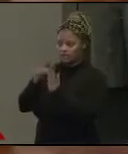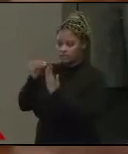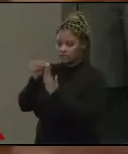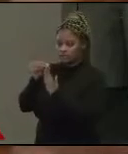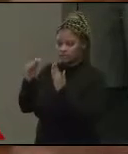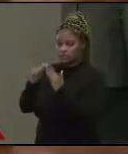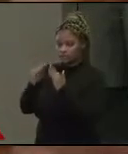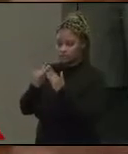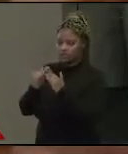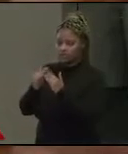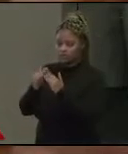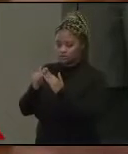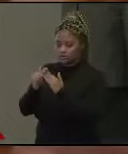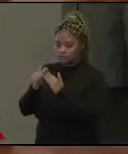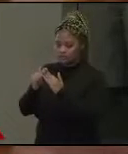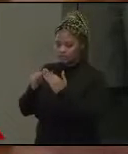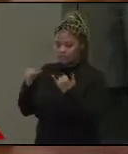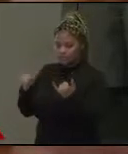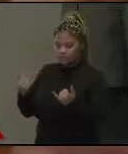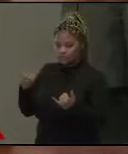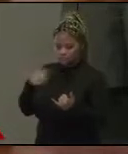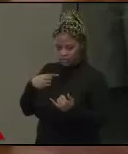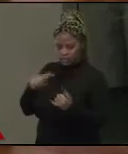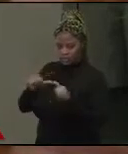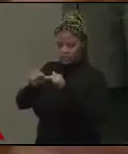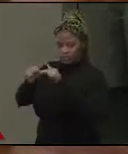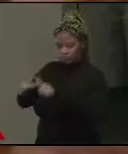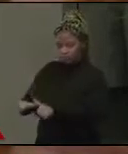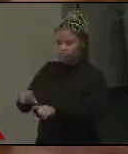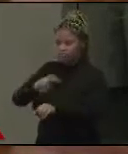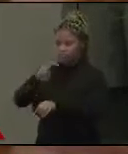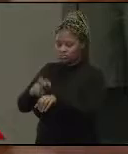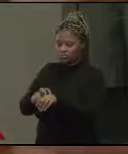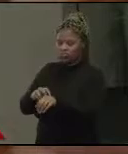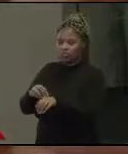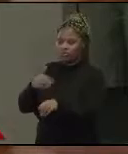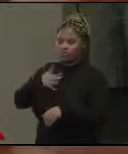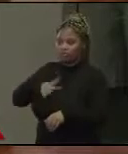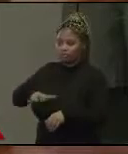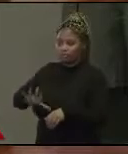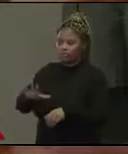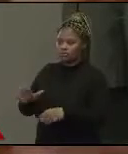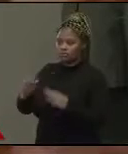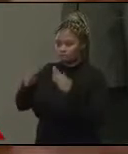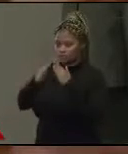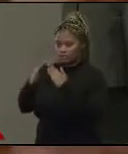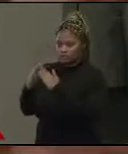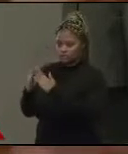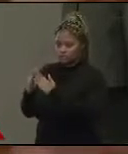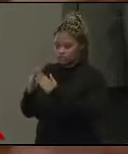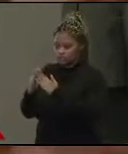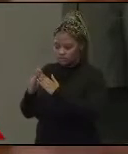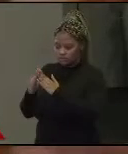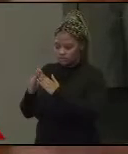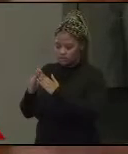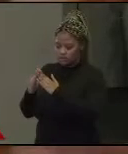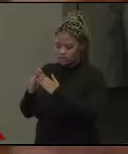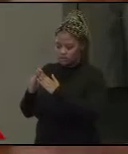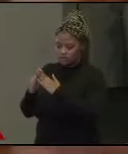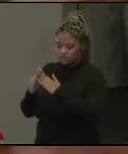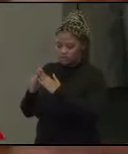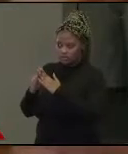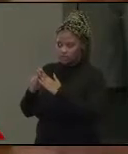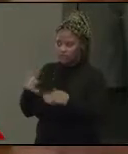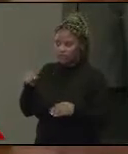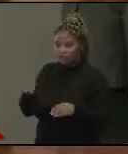for the demand for urban settlements. Historically, the government's perspective on housing emerged from a human rights